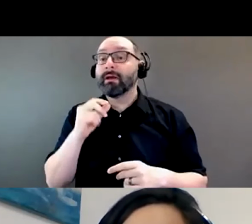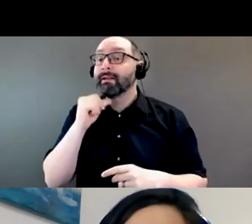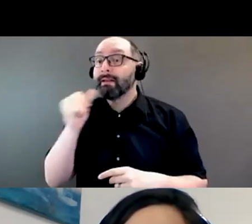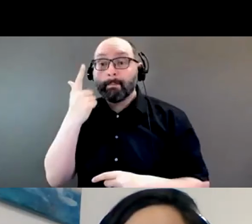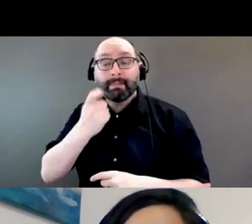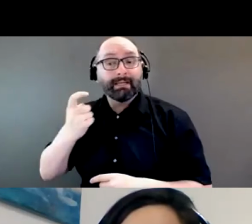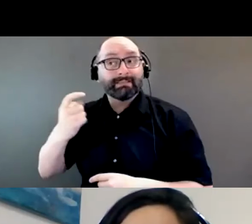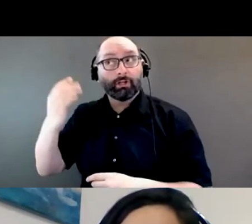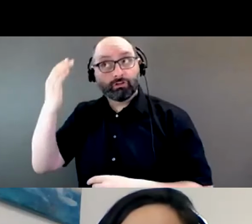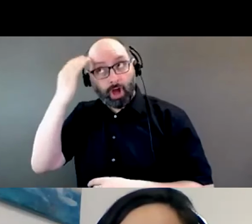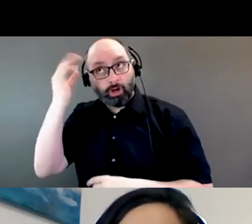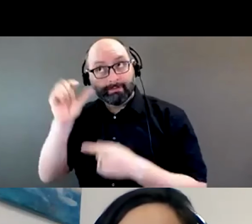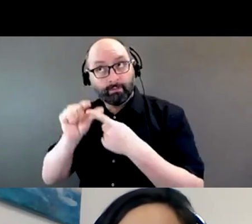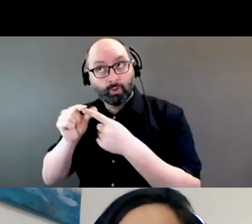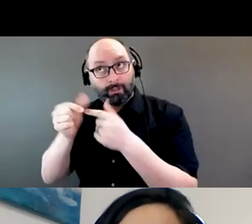deteriorated.